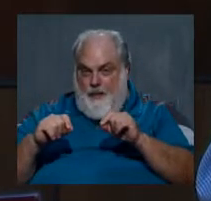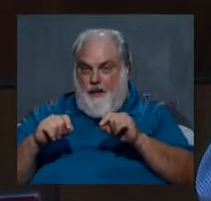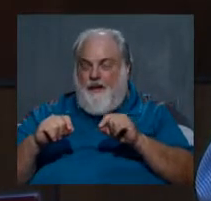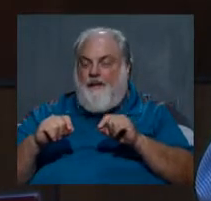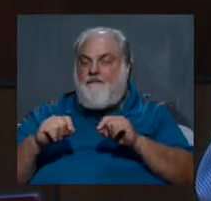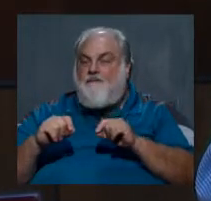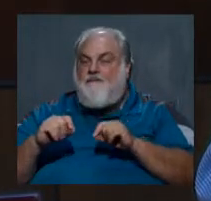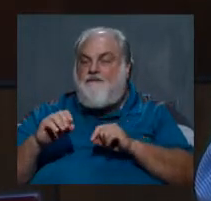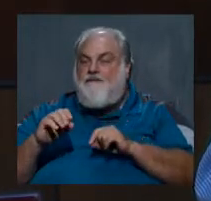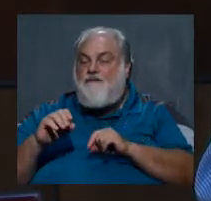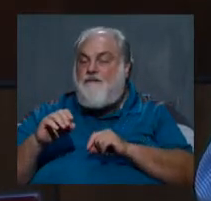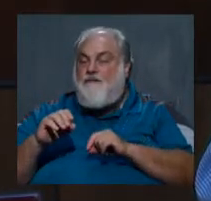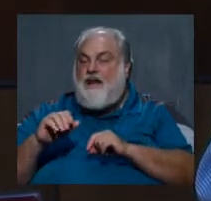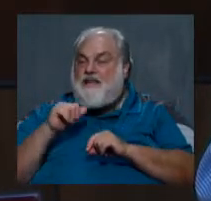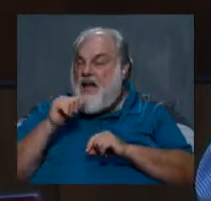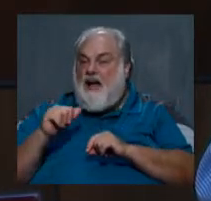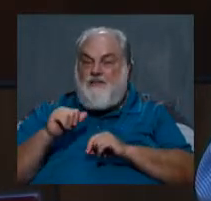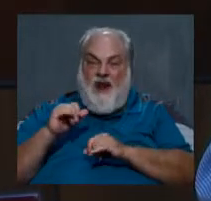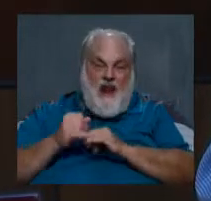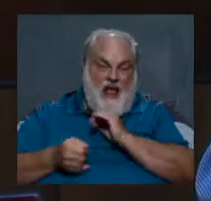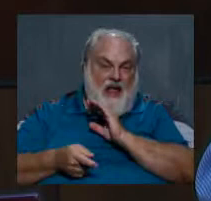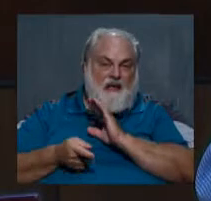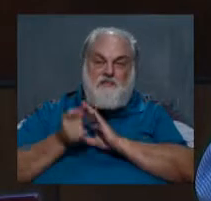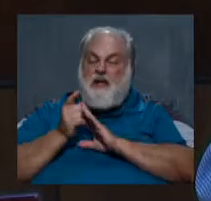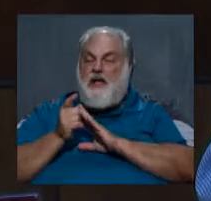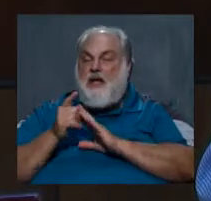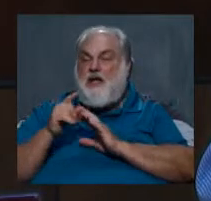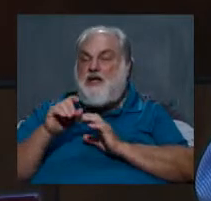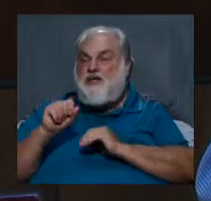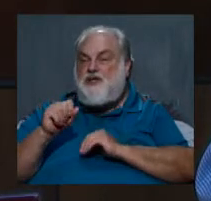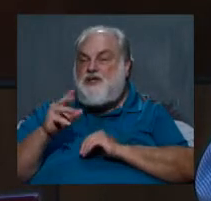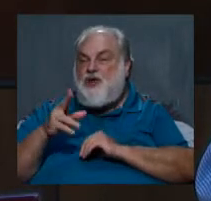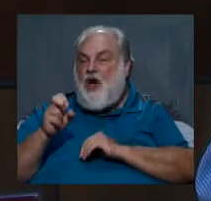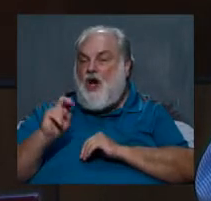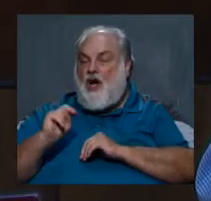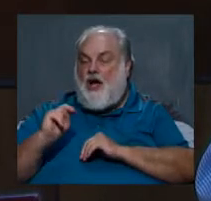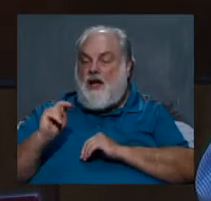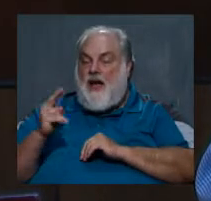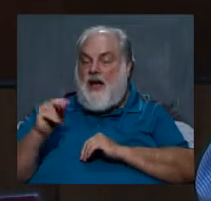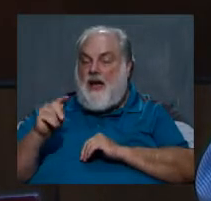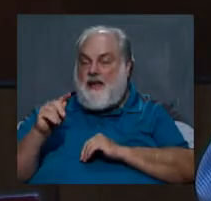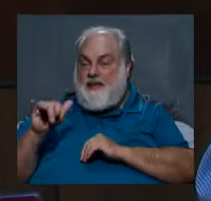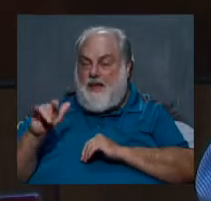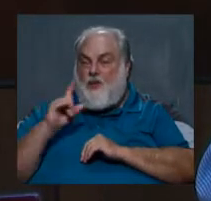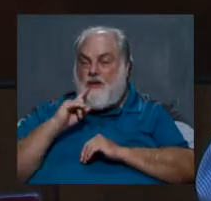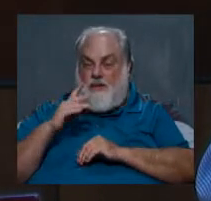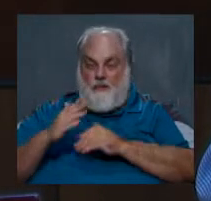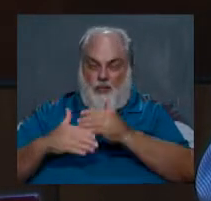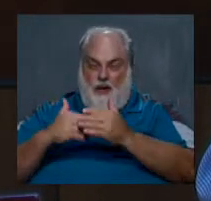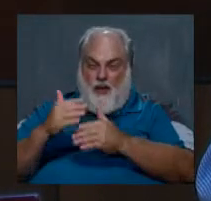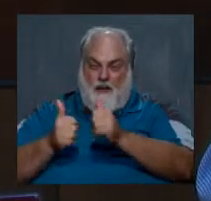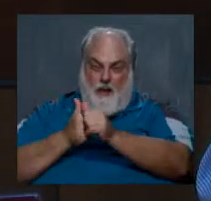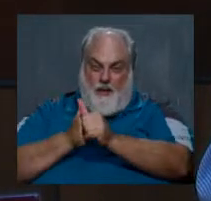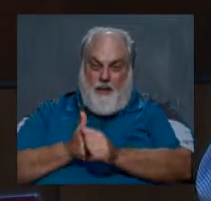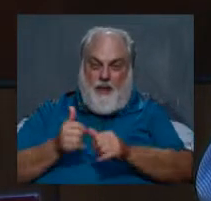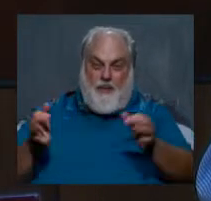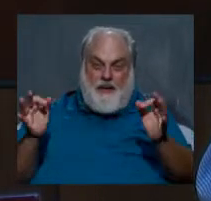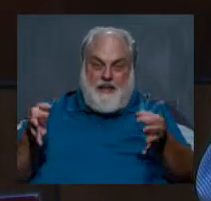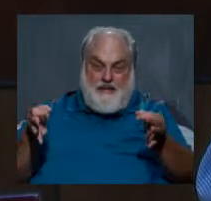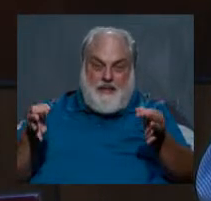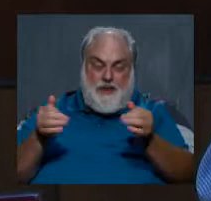food fight, Sean Hannity style. So there is some linear progression because we do make